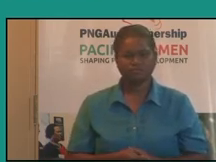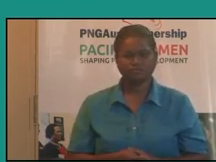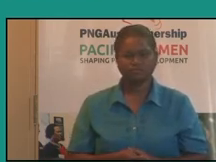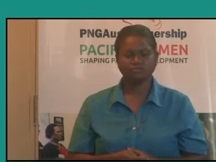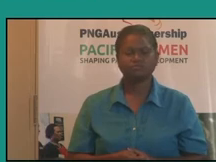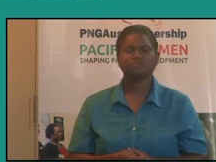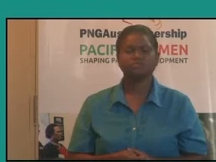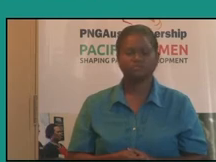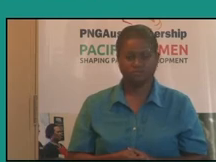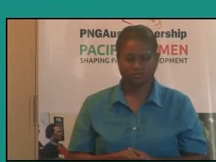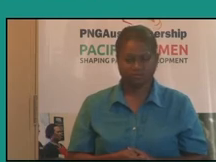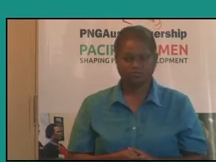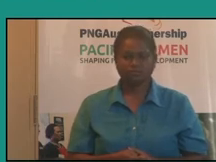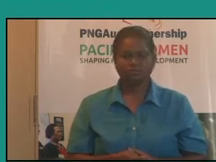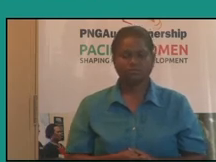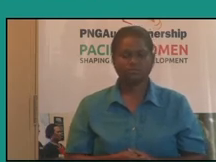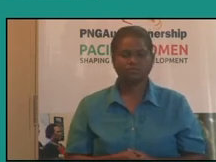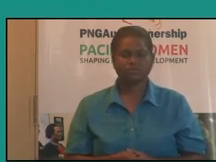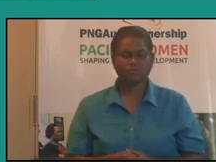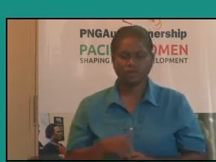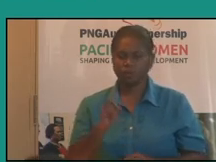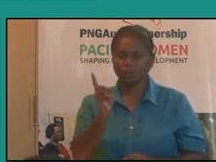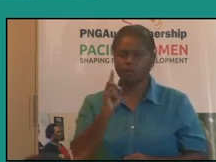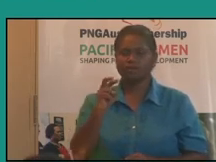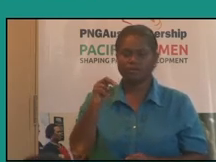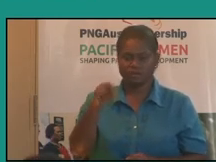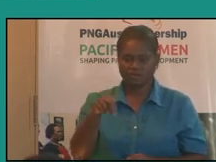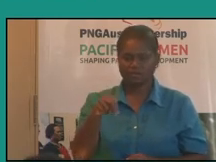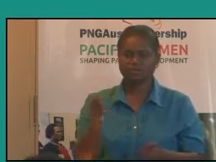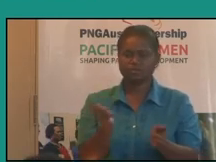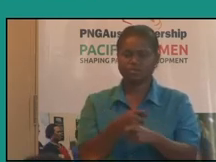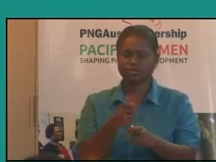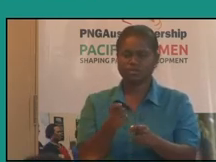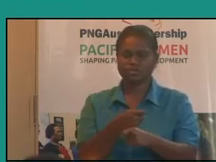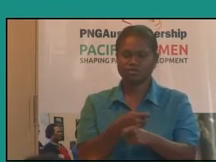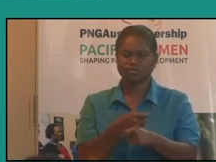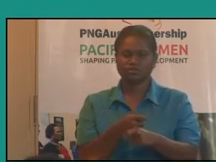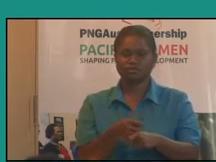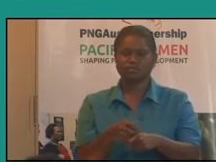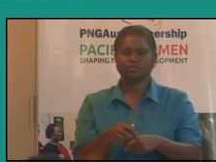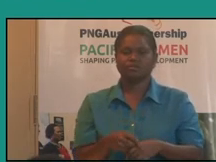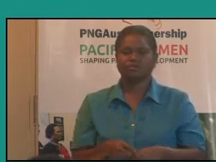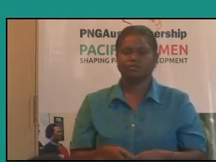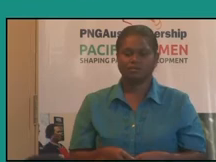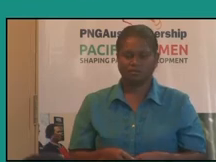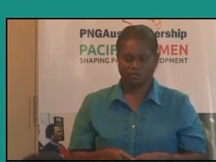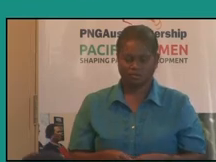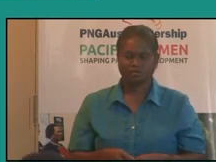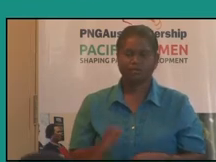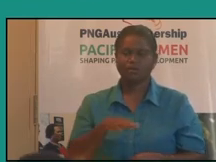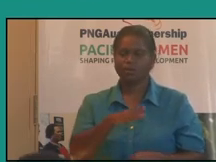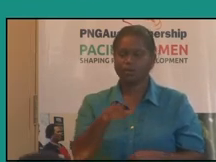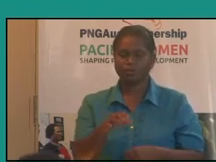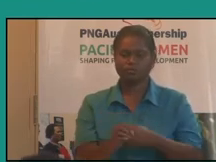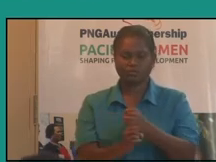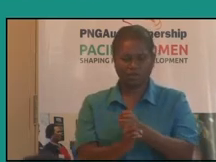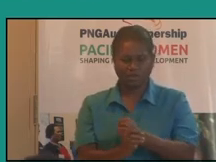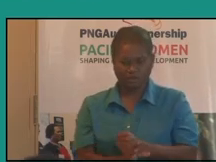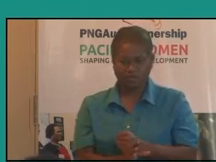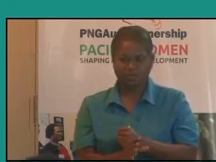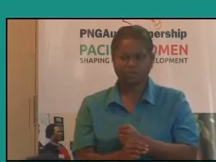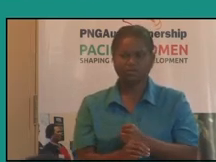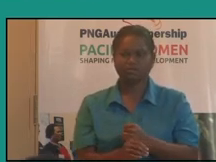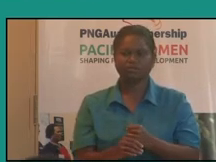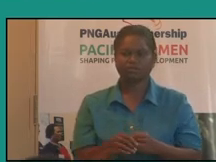order for Cabinet to make the decision to sponsor the submission and to make sure that the arms of government are in agreement. We've heard